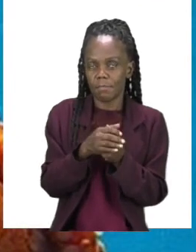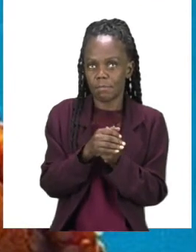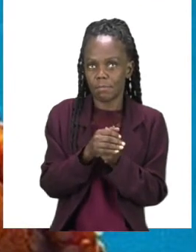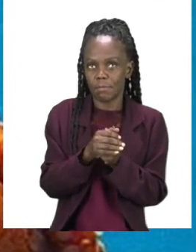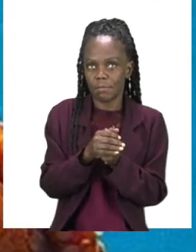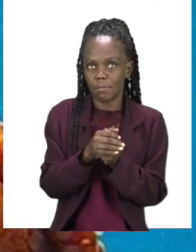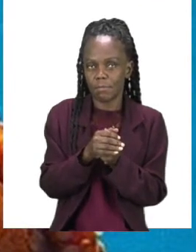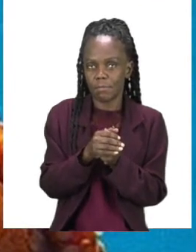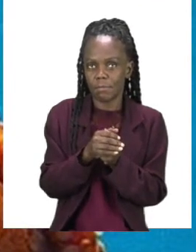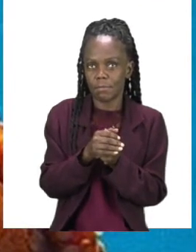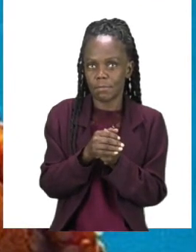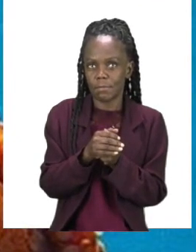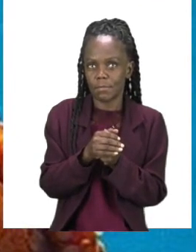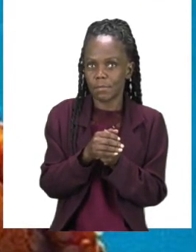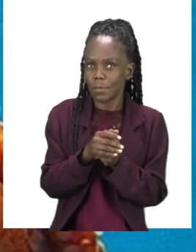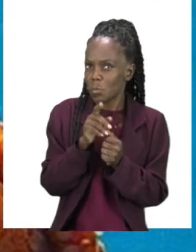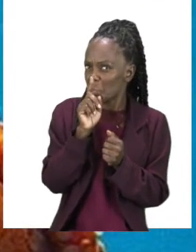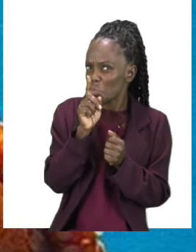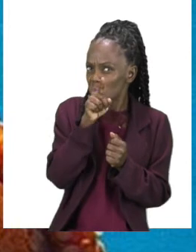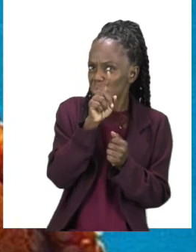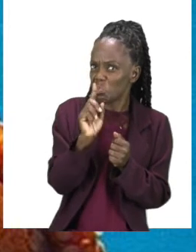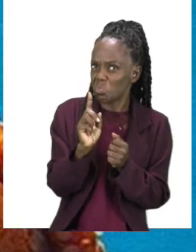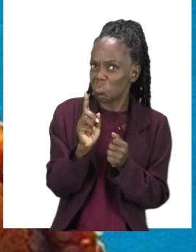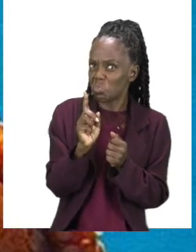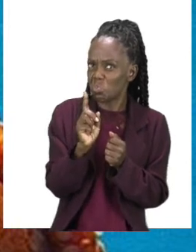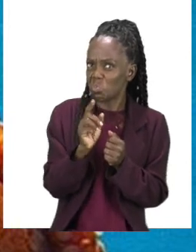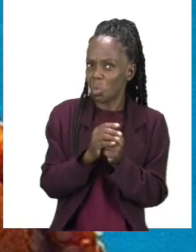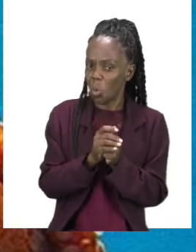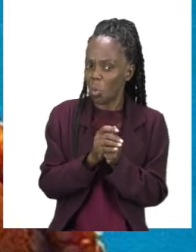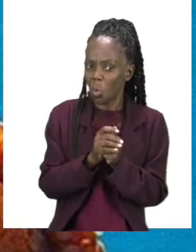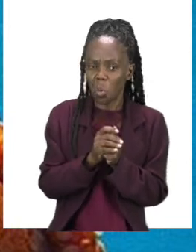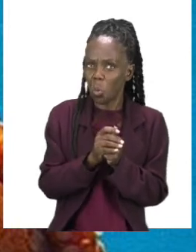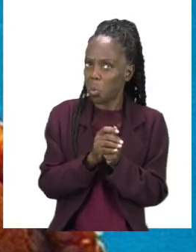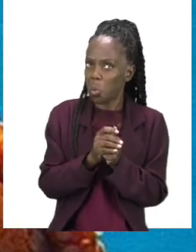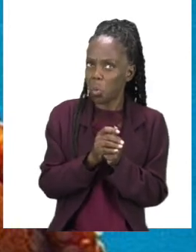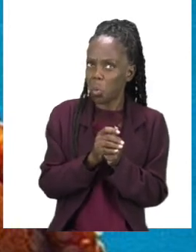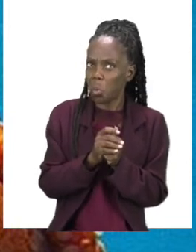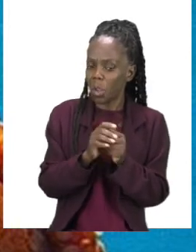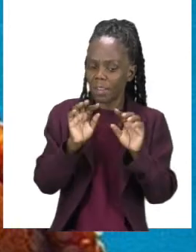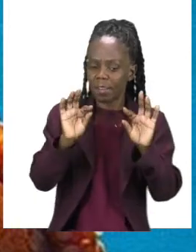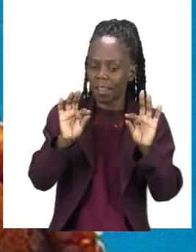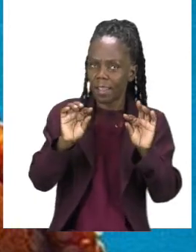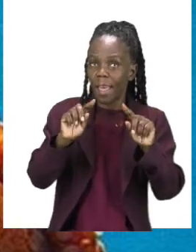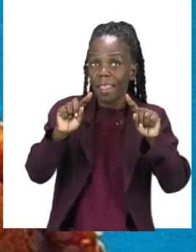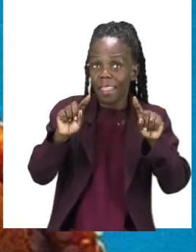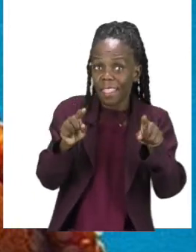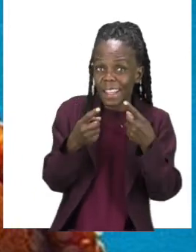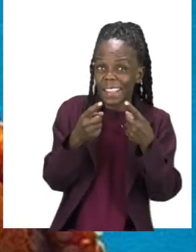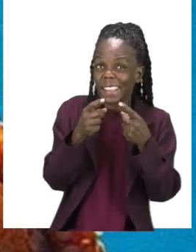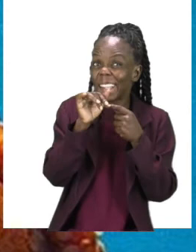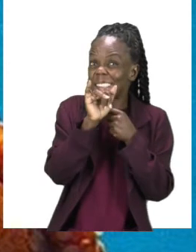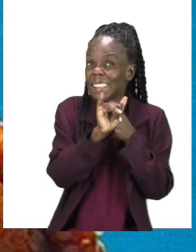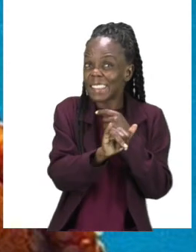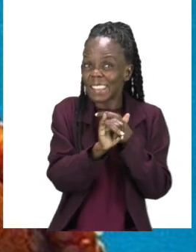Ooh, this is beautiful. It's a creature that lives in the ocean